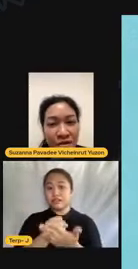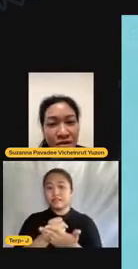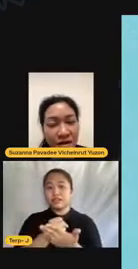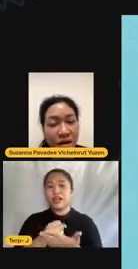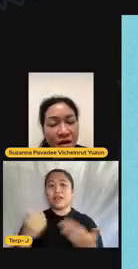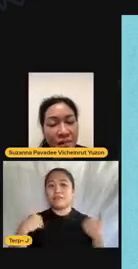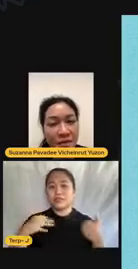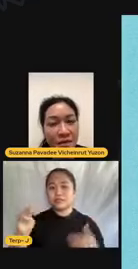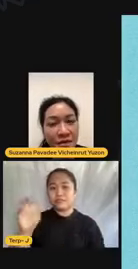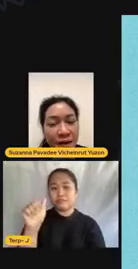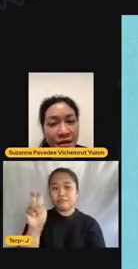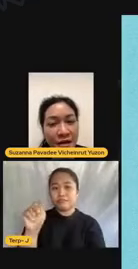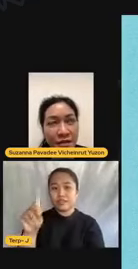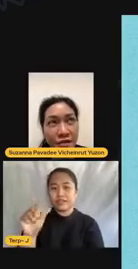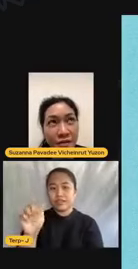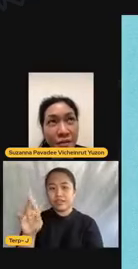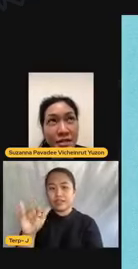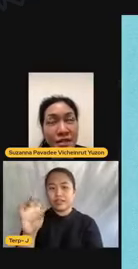Filipino,